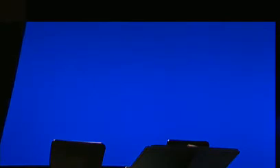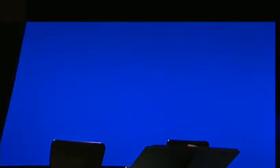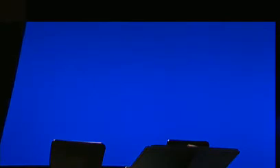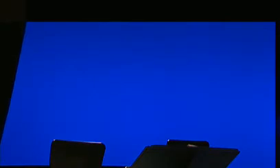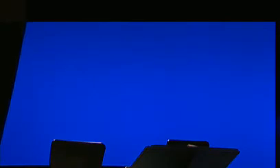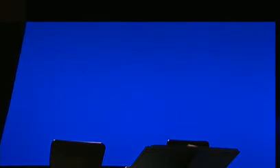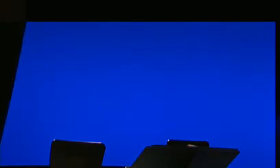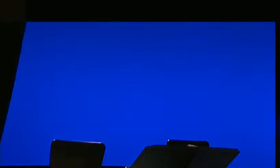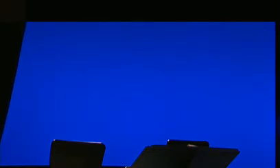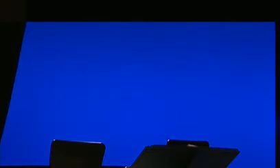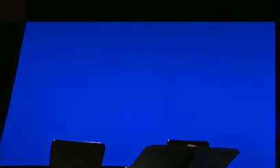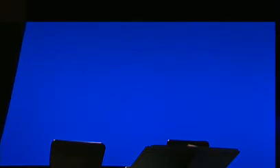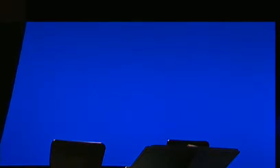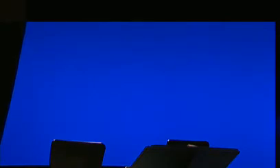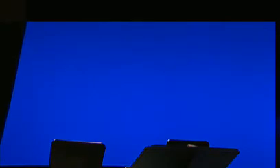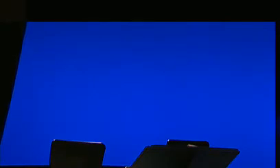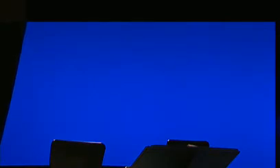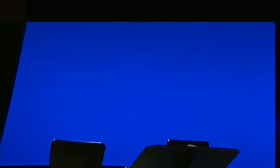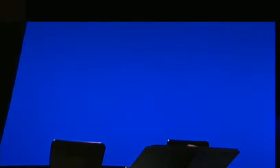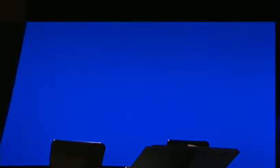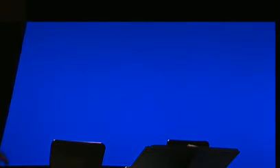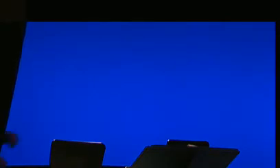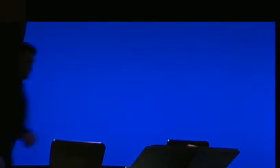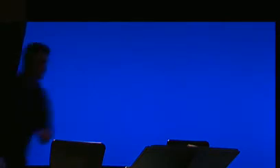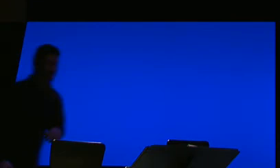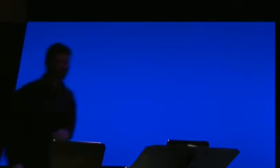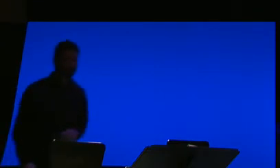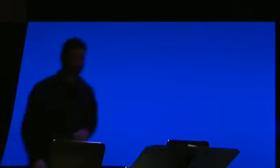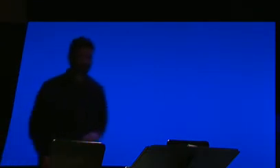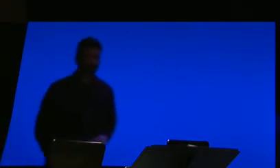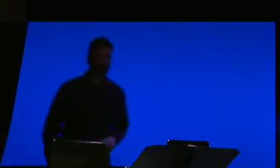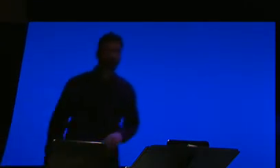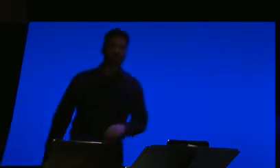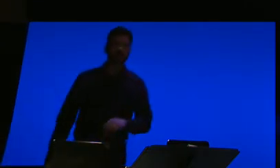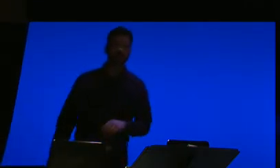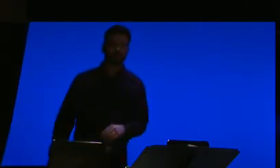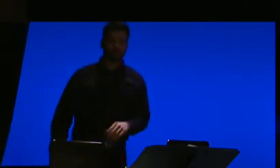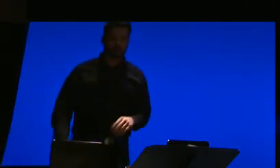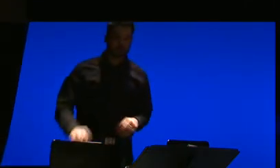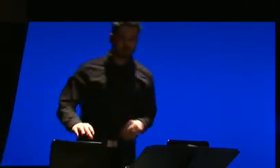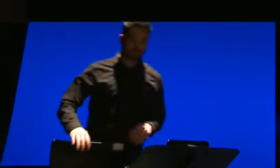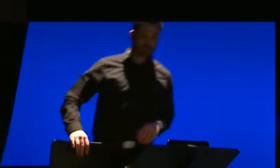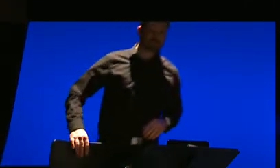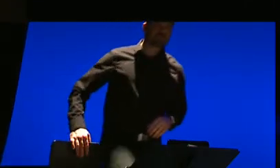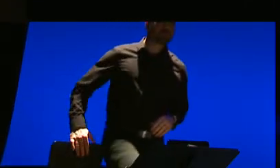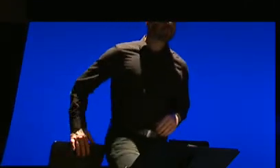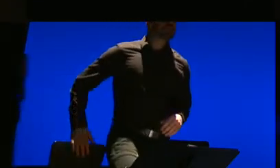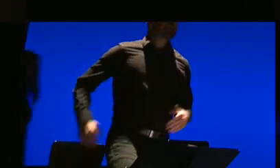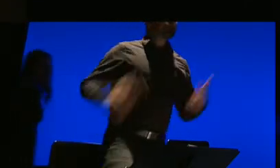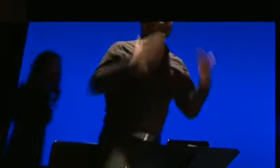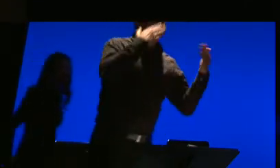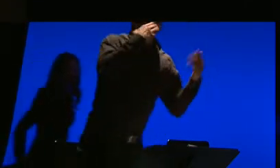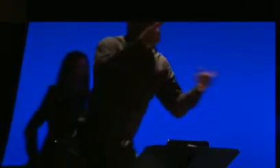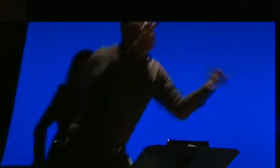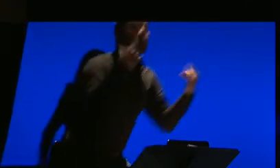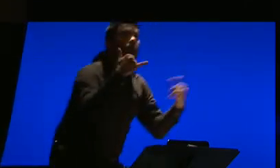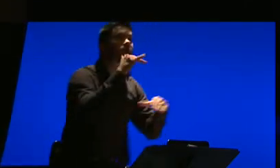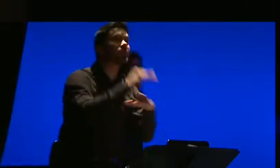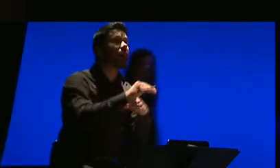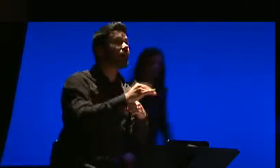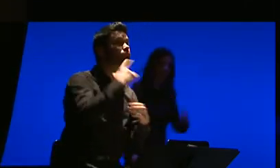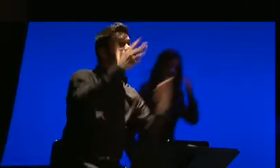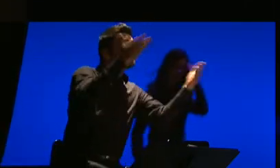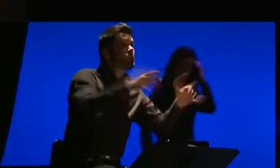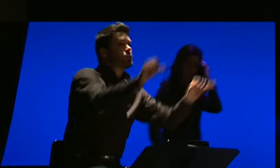Ladies and gentlemen, thank you again for joining us for this evening's performance. At this time, we invite you to stay for a Q&A with